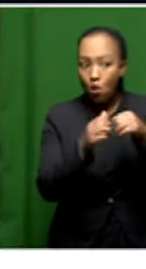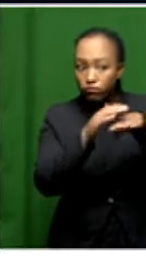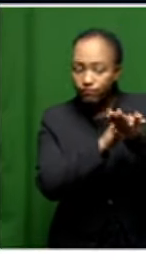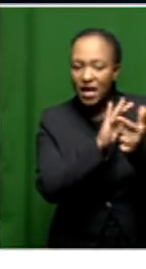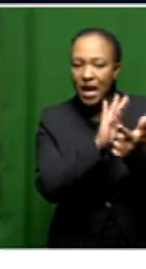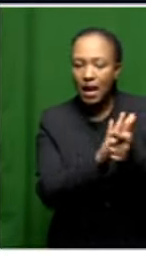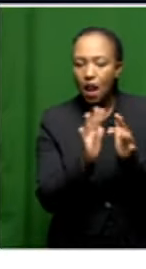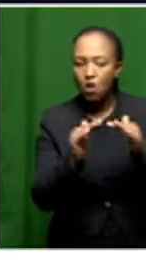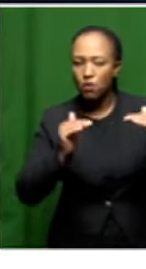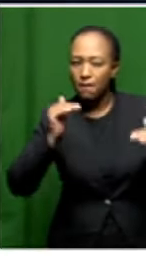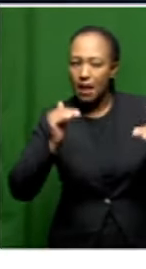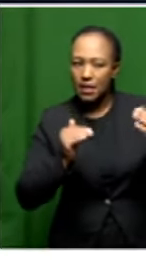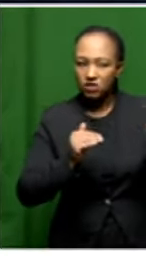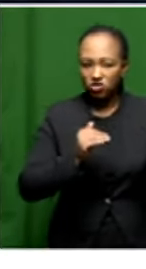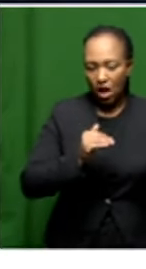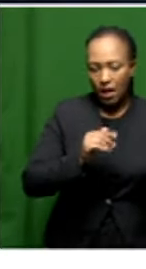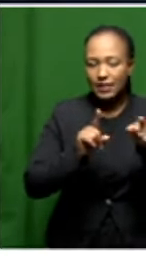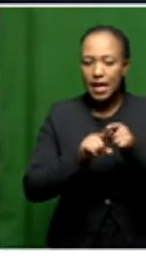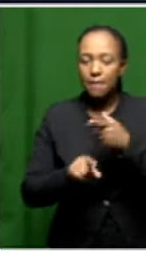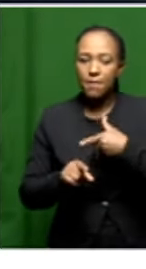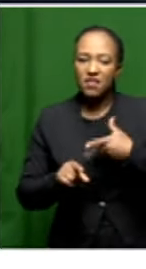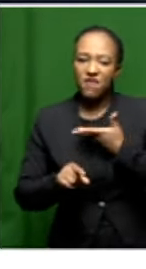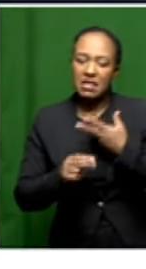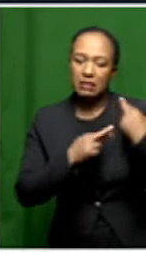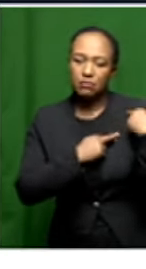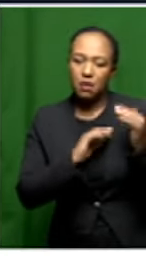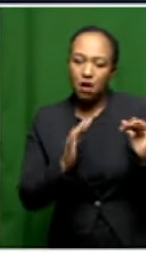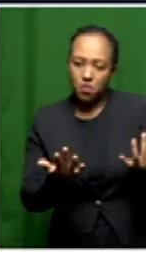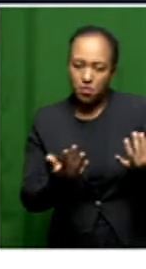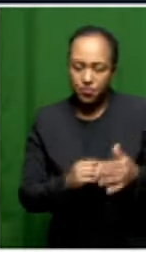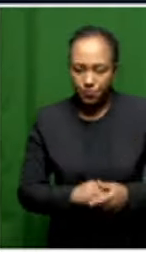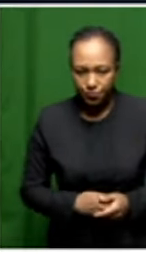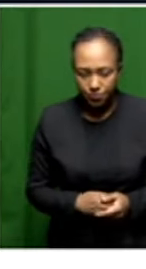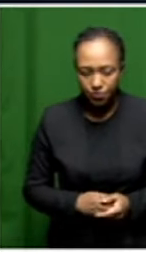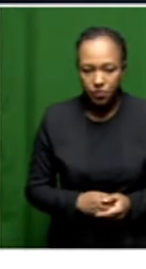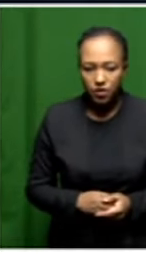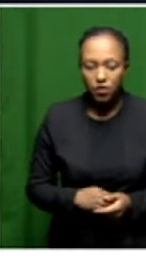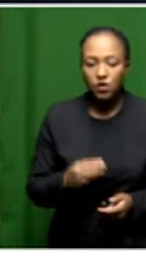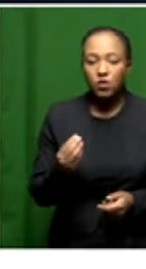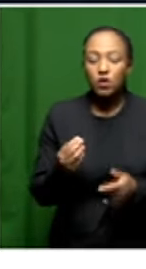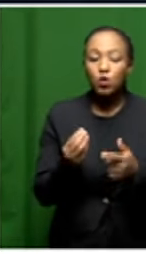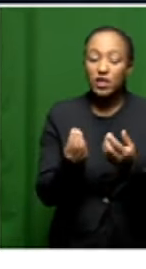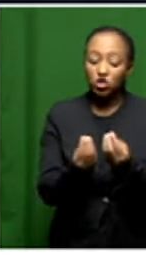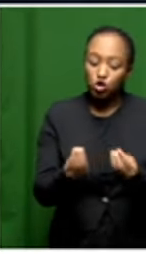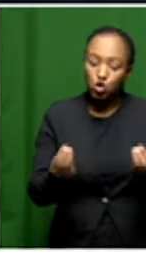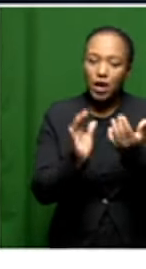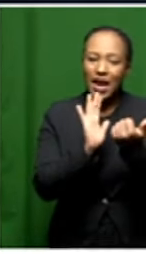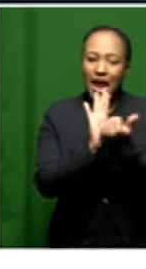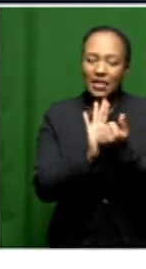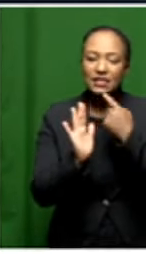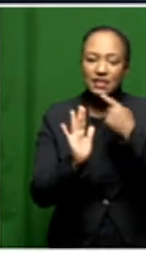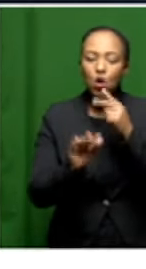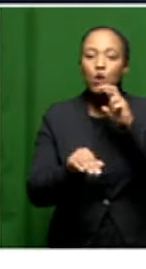to balance the best interests of the child and parental responsibility. In terms, once again, of the Children's Act, it says that consent is